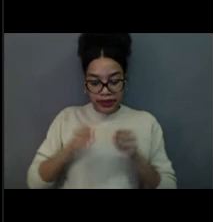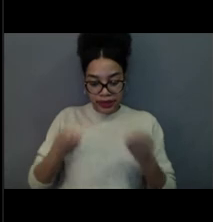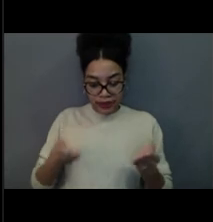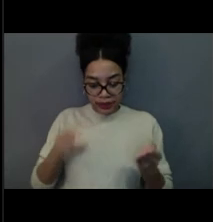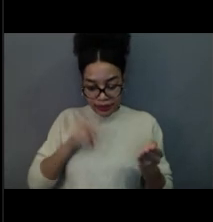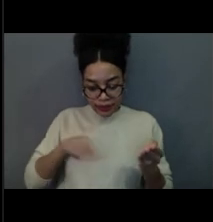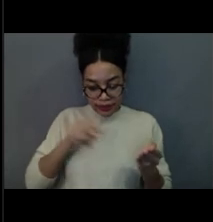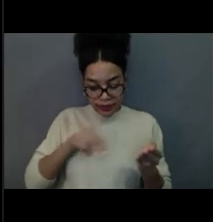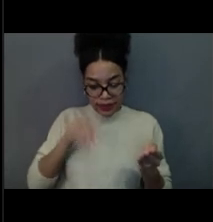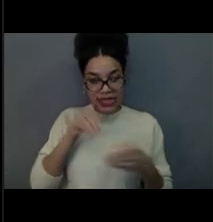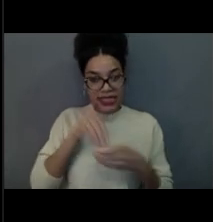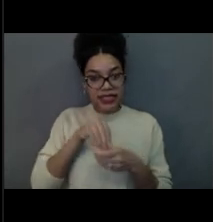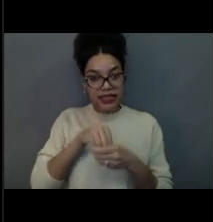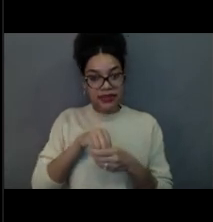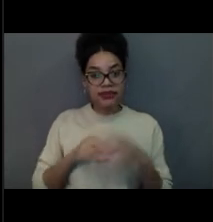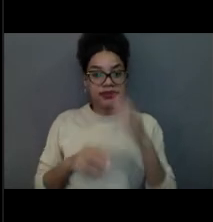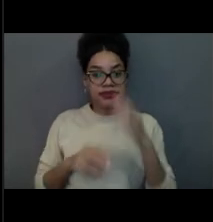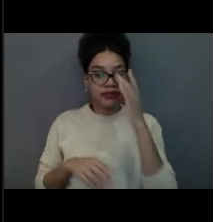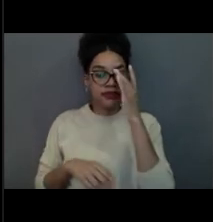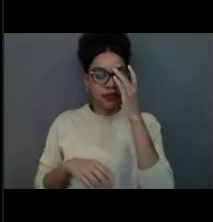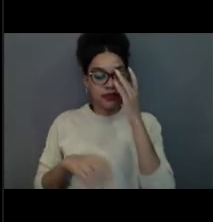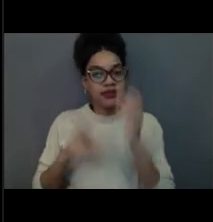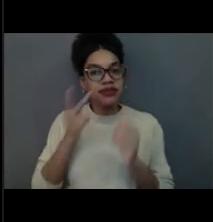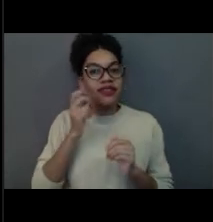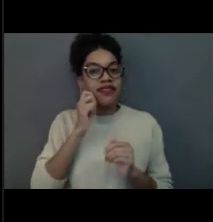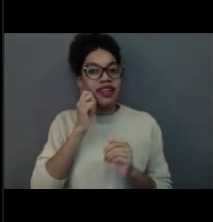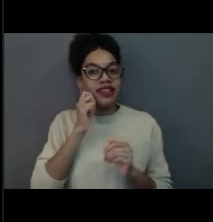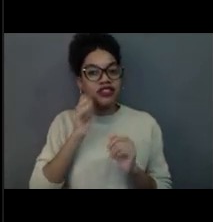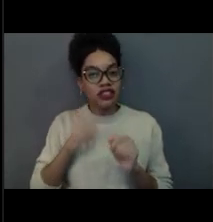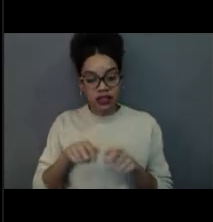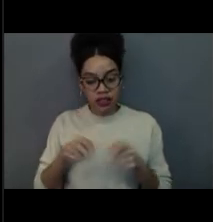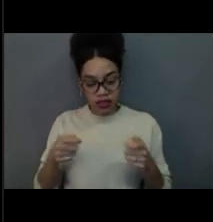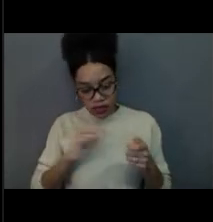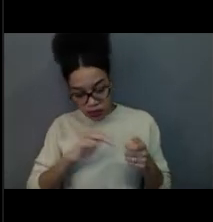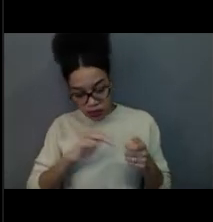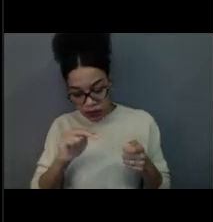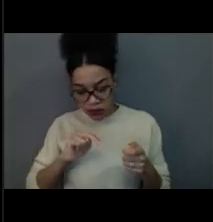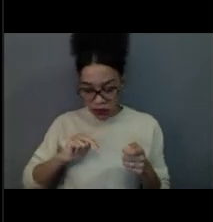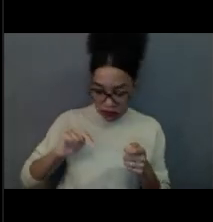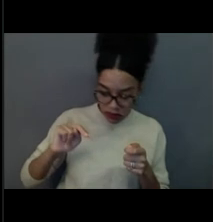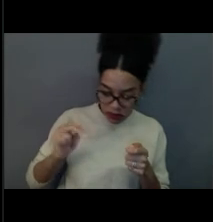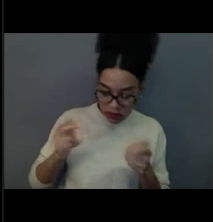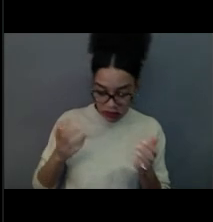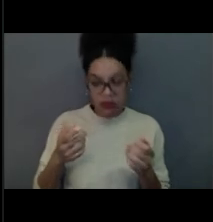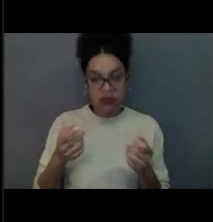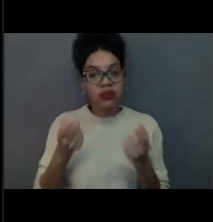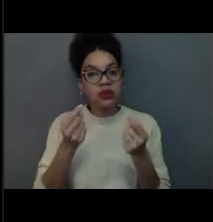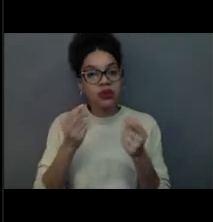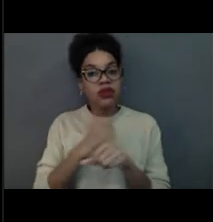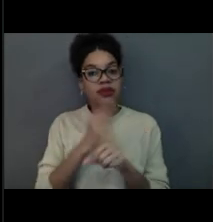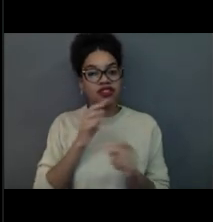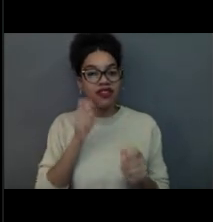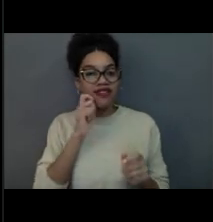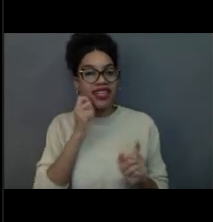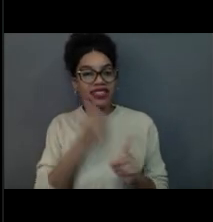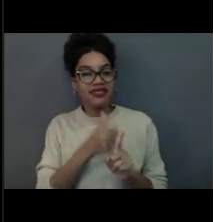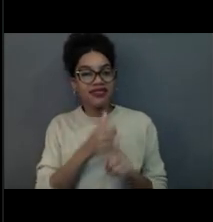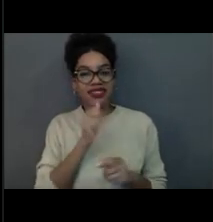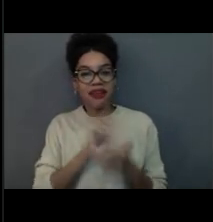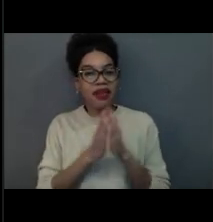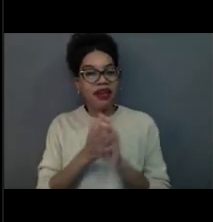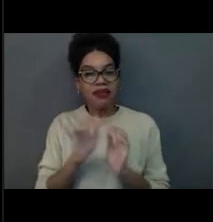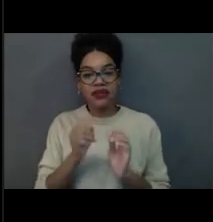consume of the fish. And what I'm looking for when I'm looking at the flesh is just making sure that it's not jellied, so looking